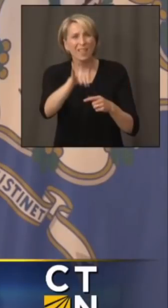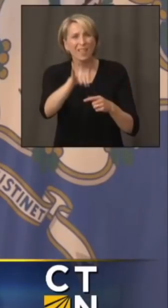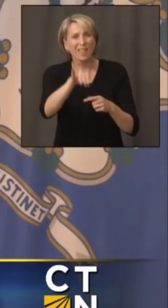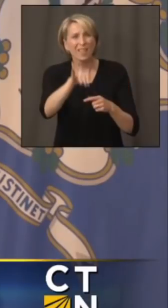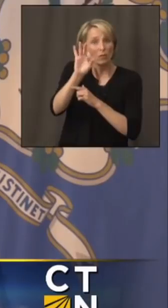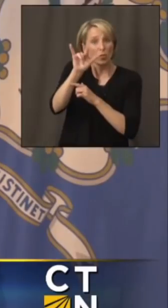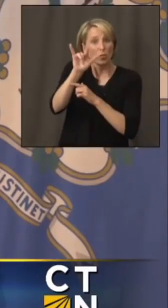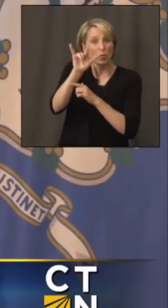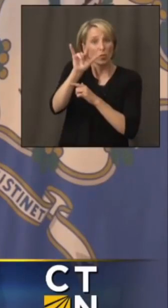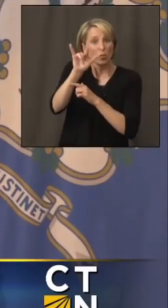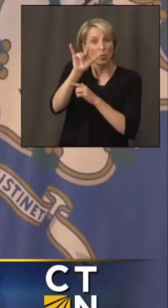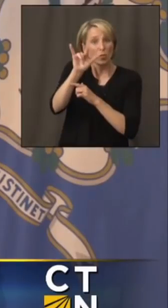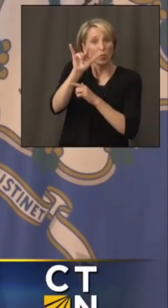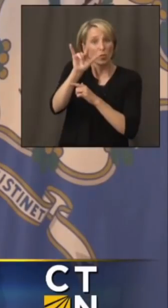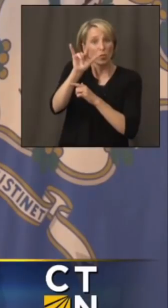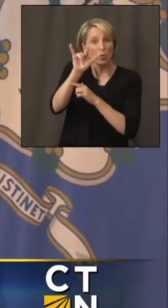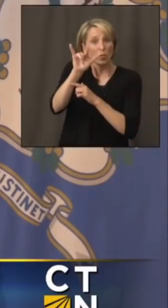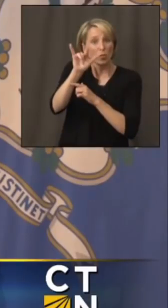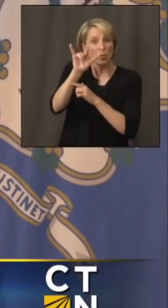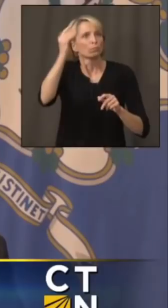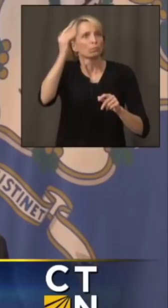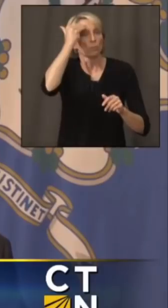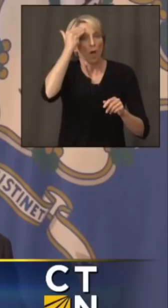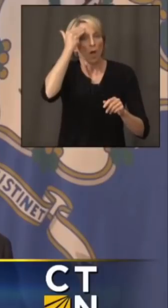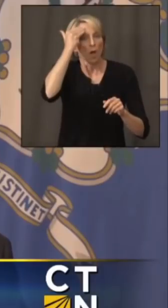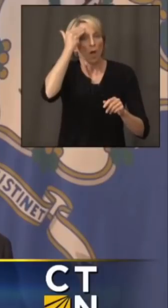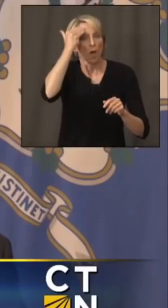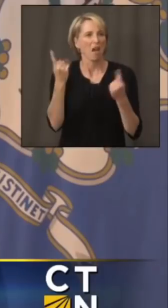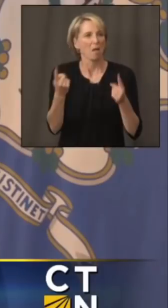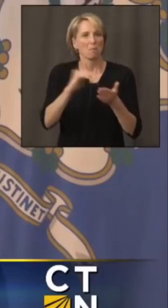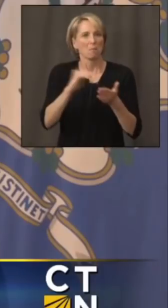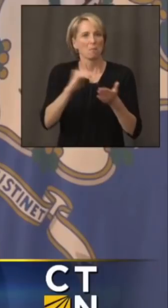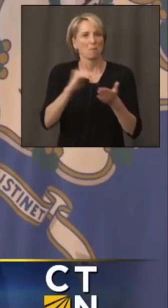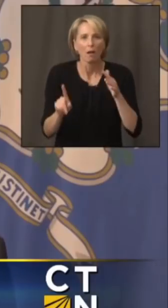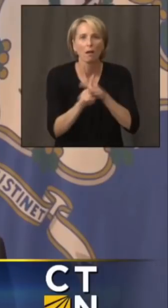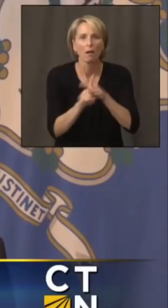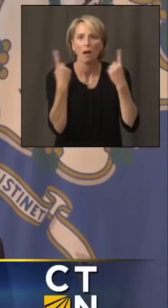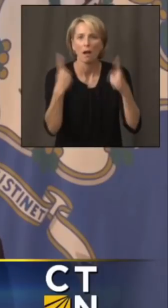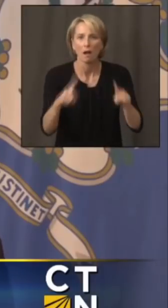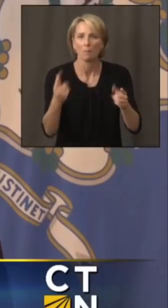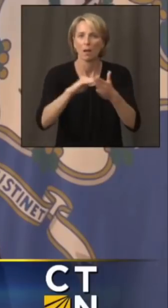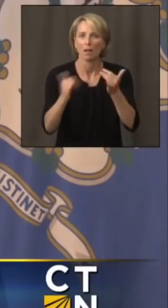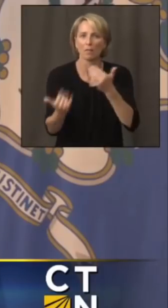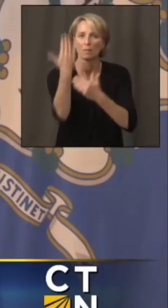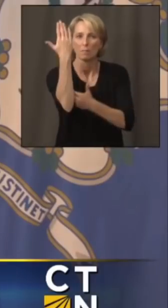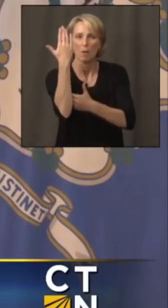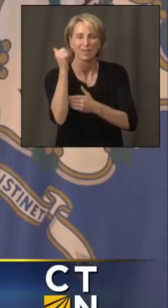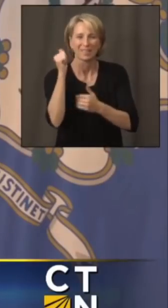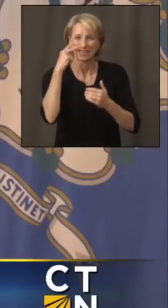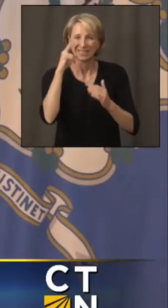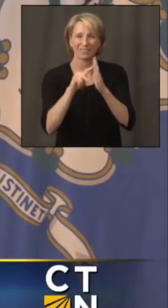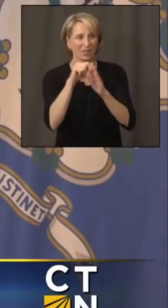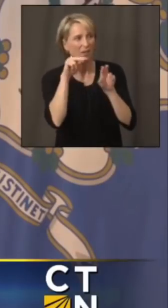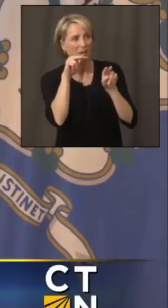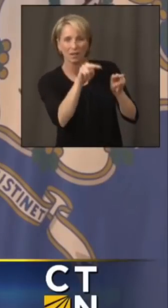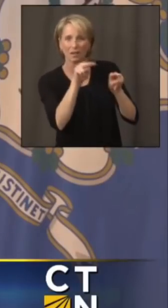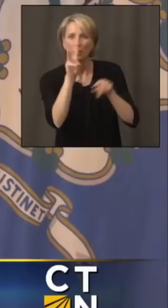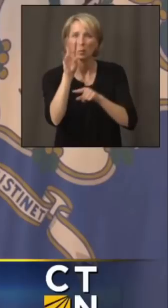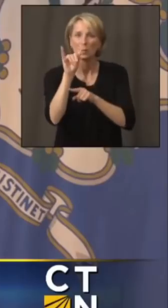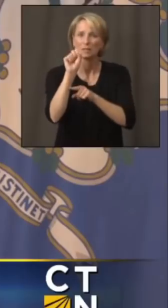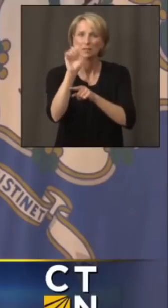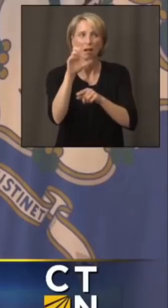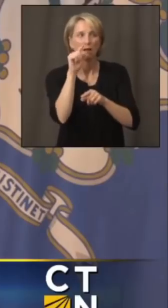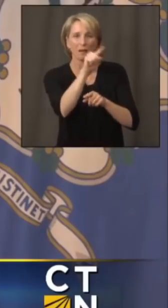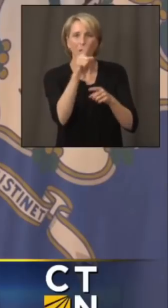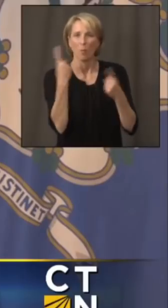call. And my God, that will never happen again. And there it is. Right there, in the video. I did take a look at